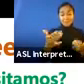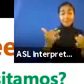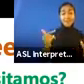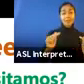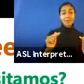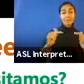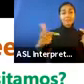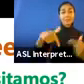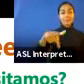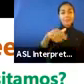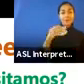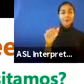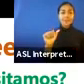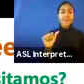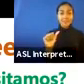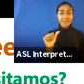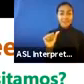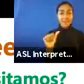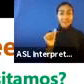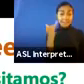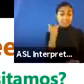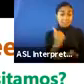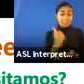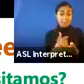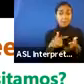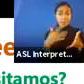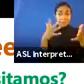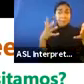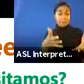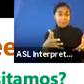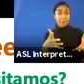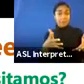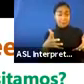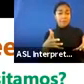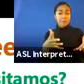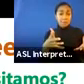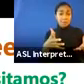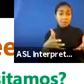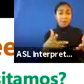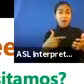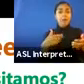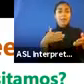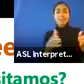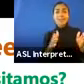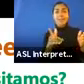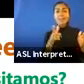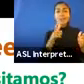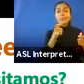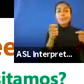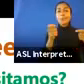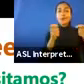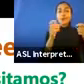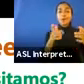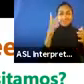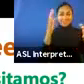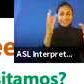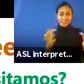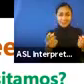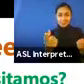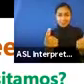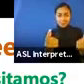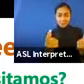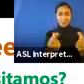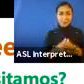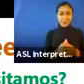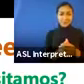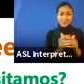it's helpful, I could leave this up for a minute. I'll let our moderator decide, MC